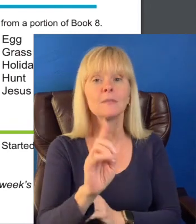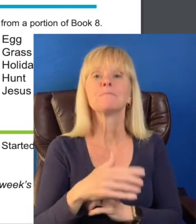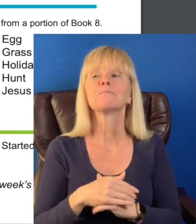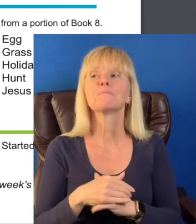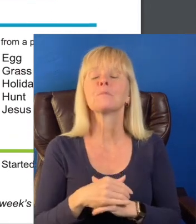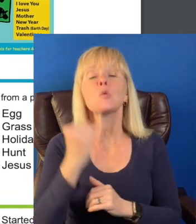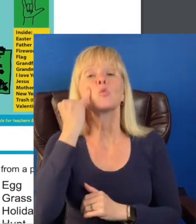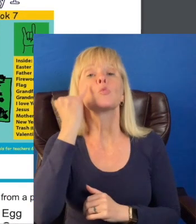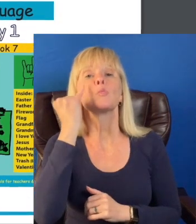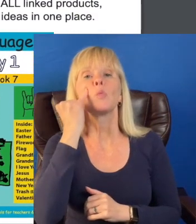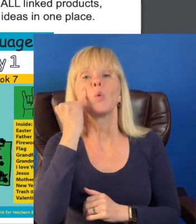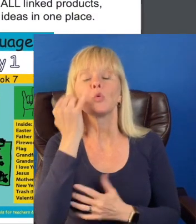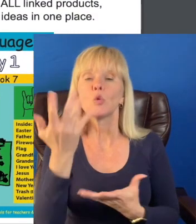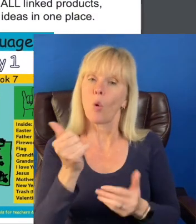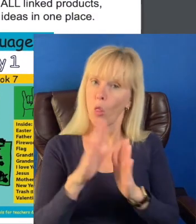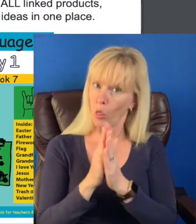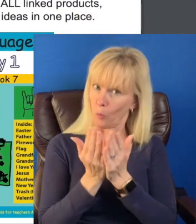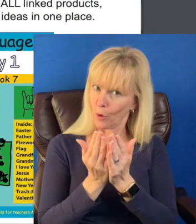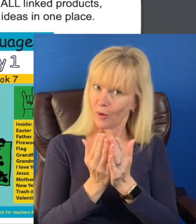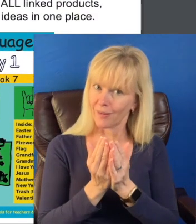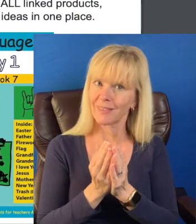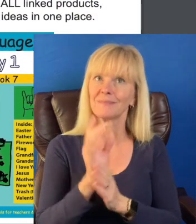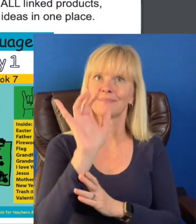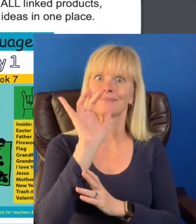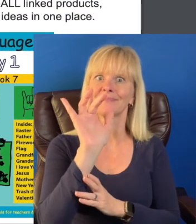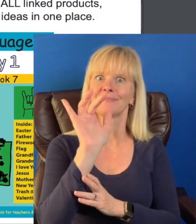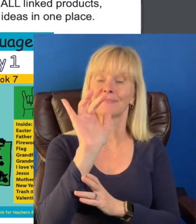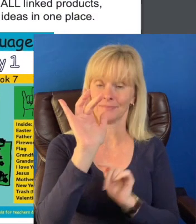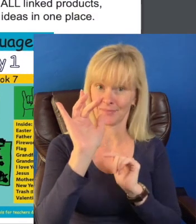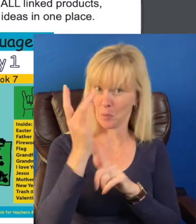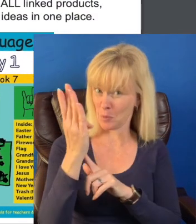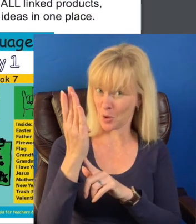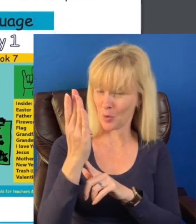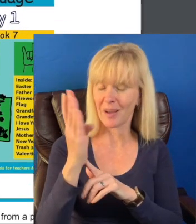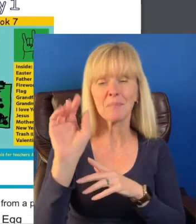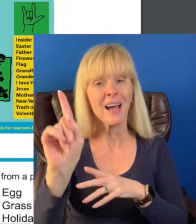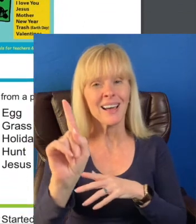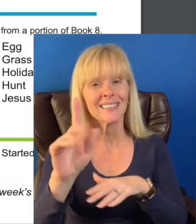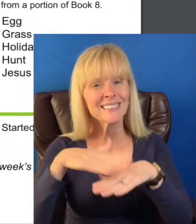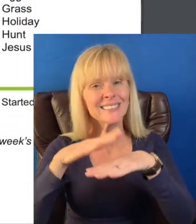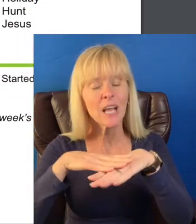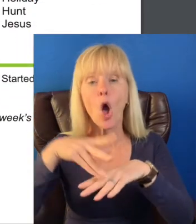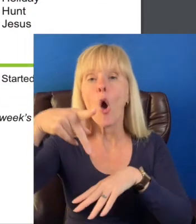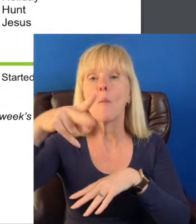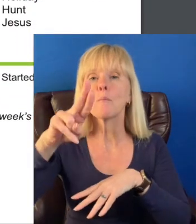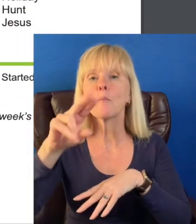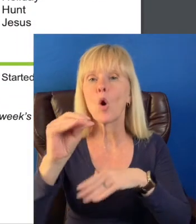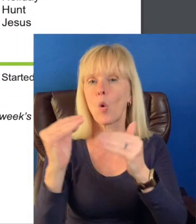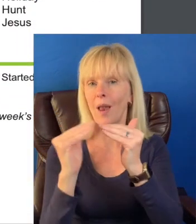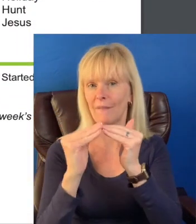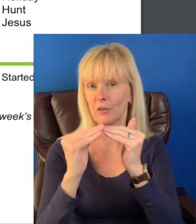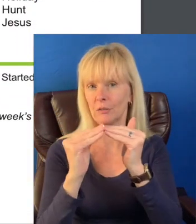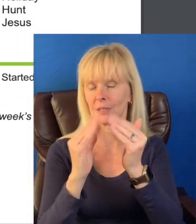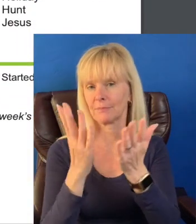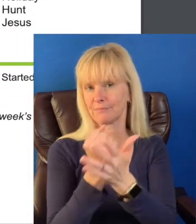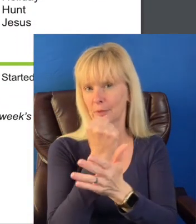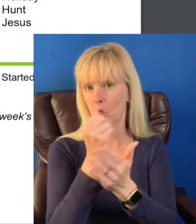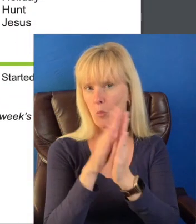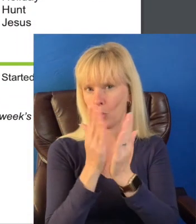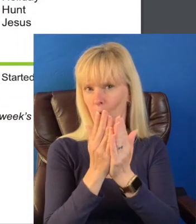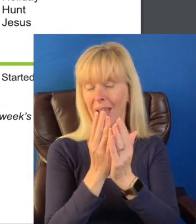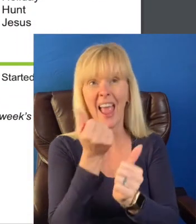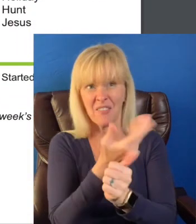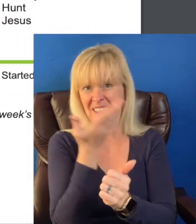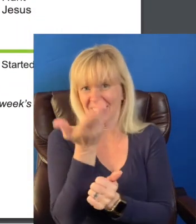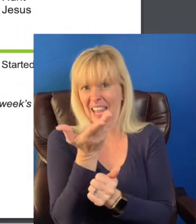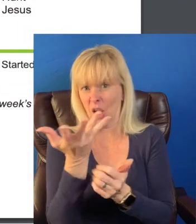Let's say you want the book though. Right here, pro members get the book. That means everything is conveniently located for you,